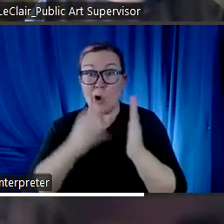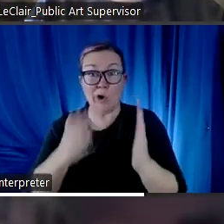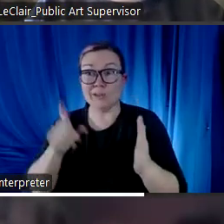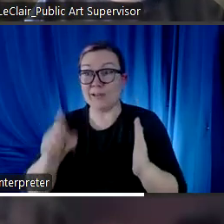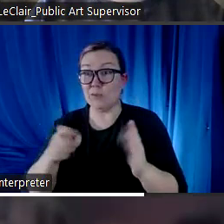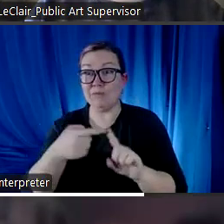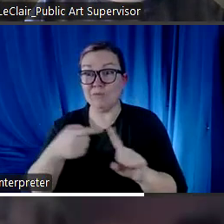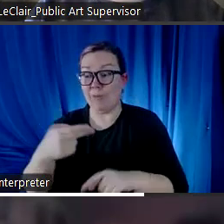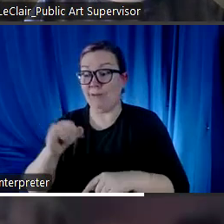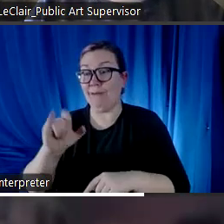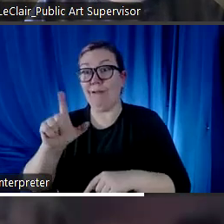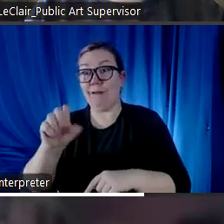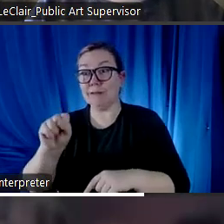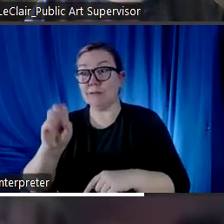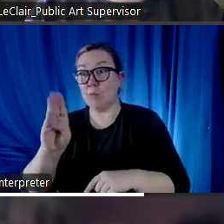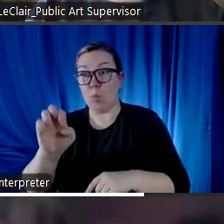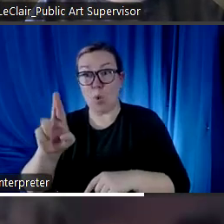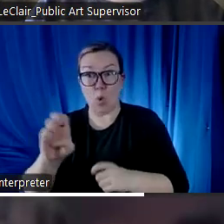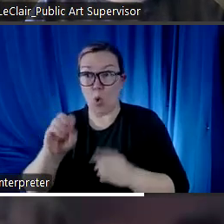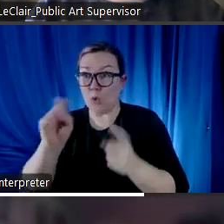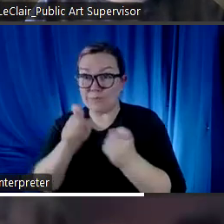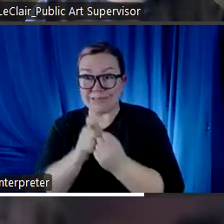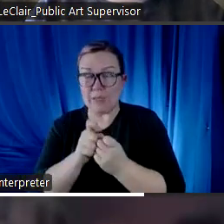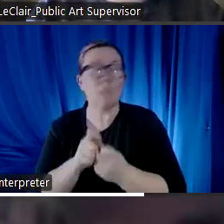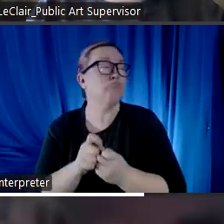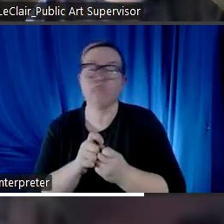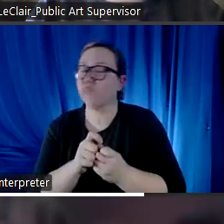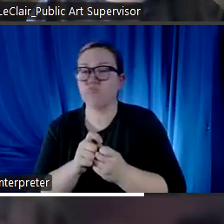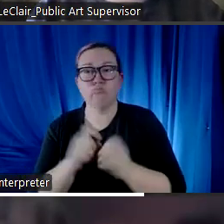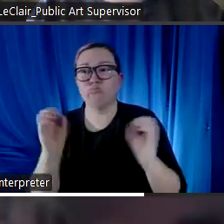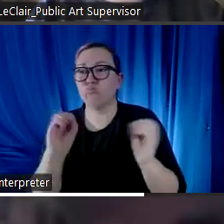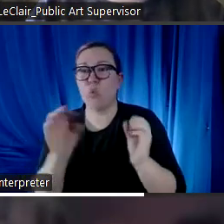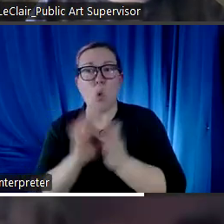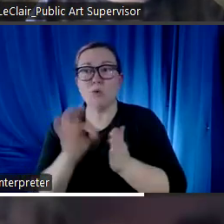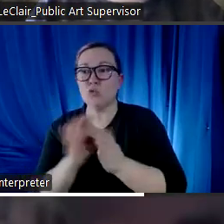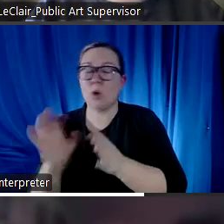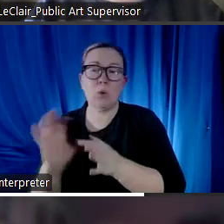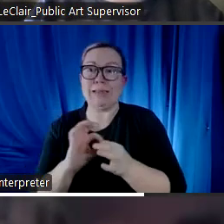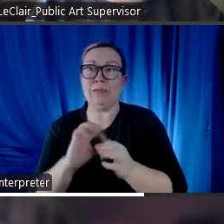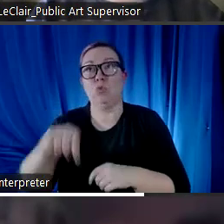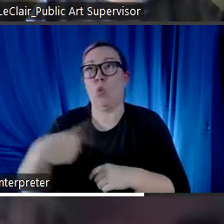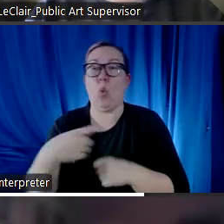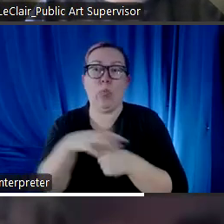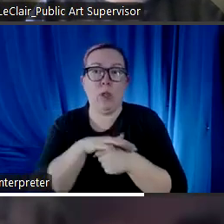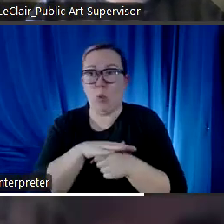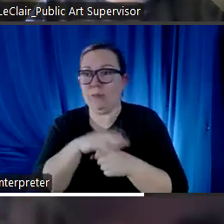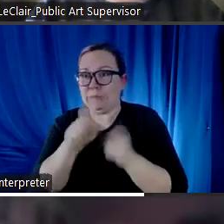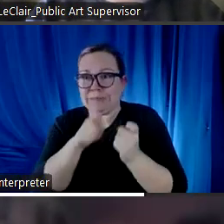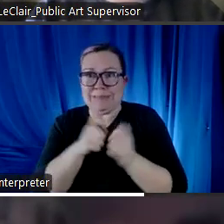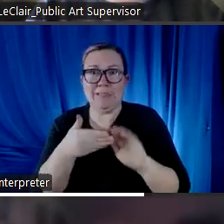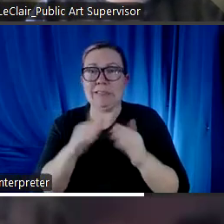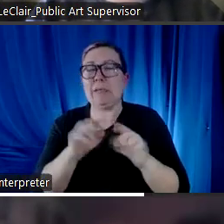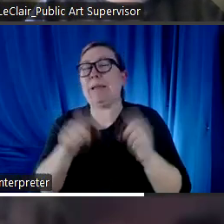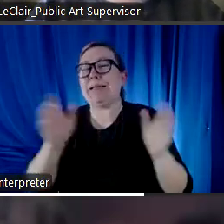area? No specific scoring restriction on Hillsborough-based artists, but we are encouraging artists from the area